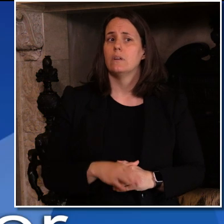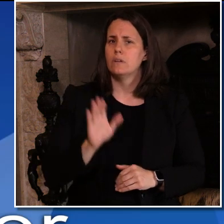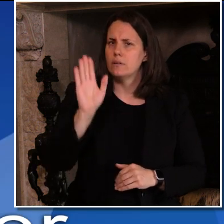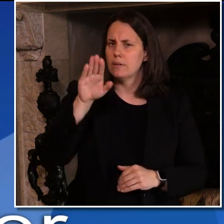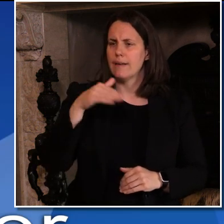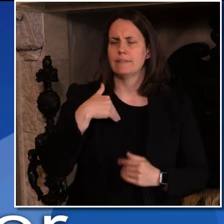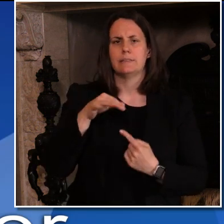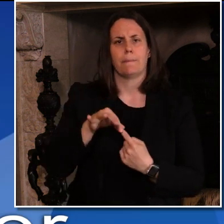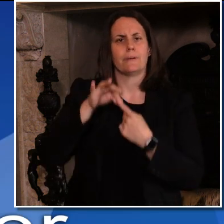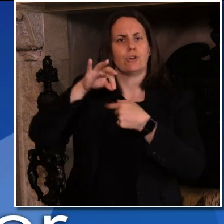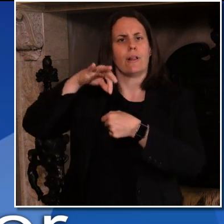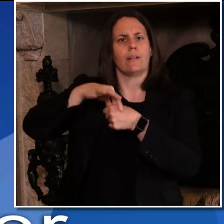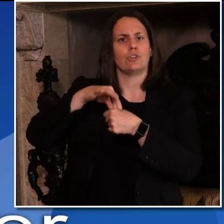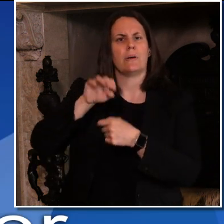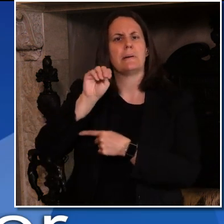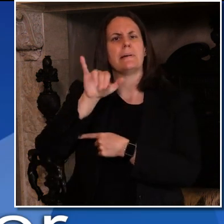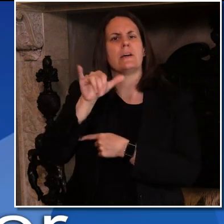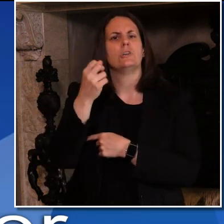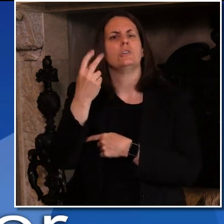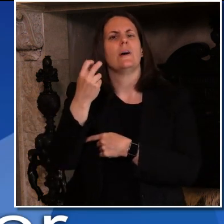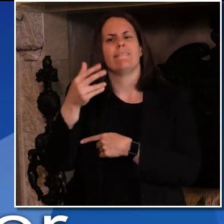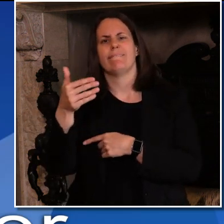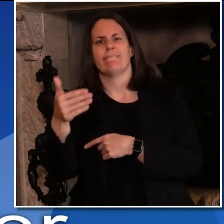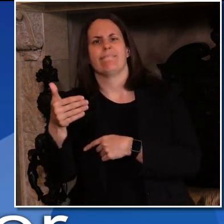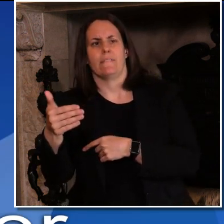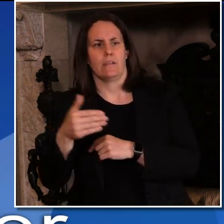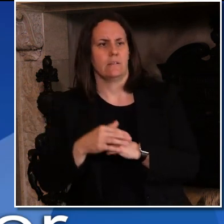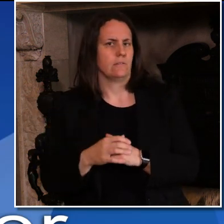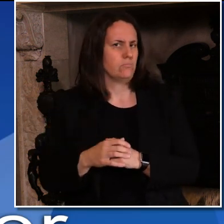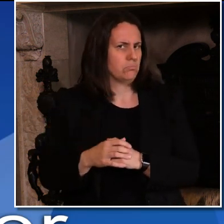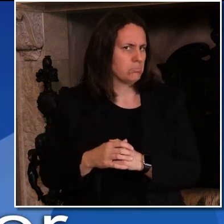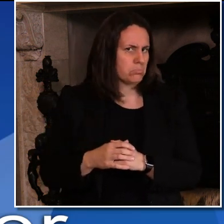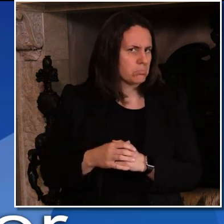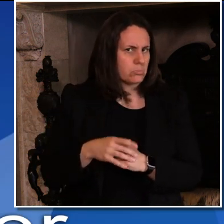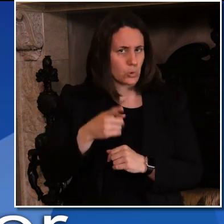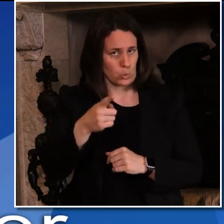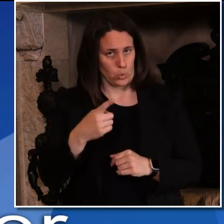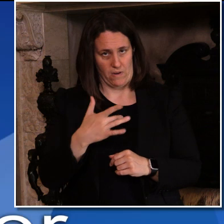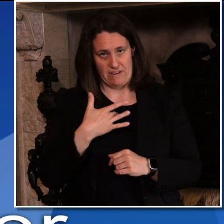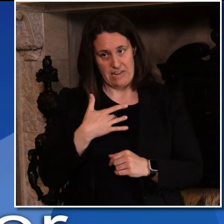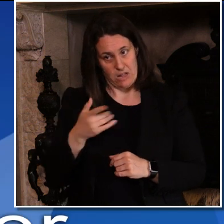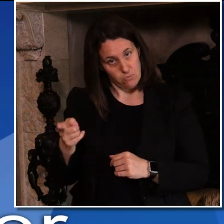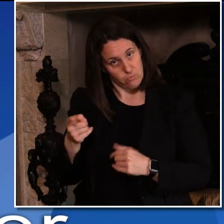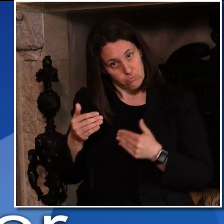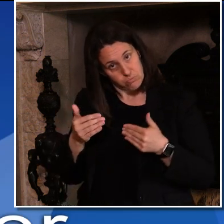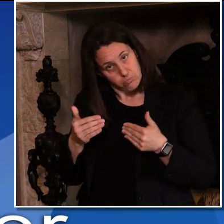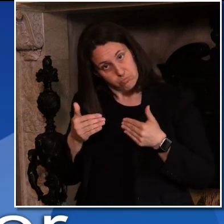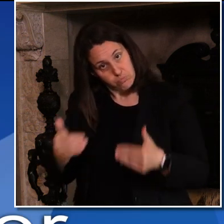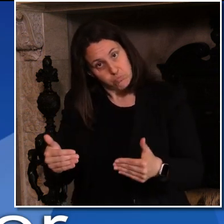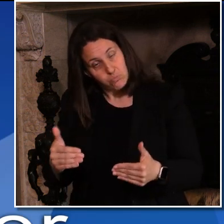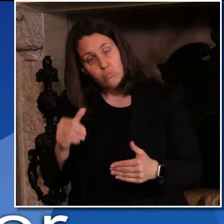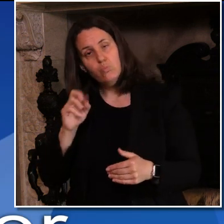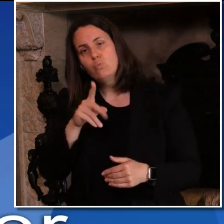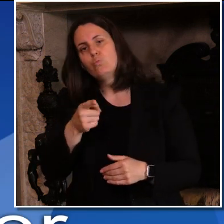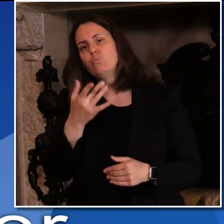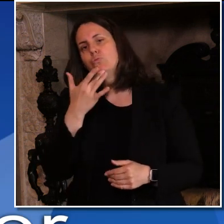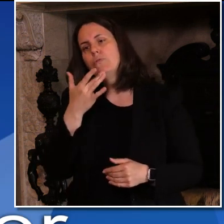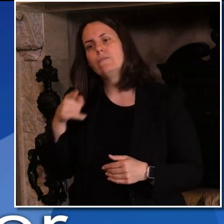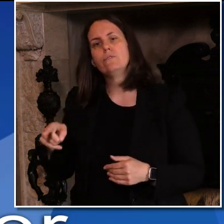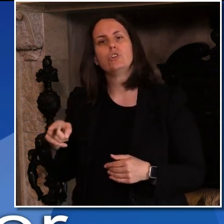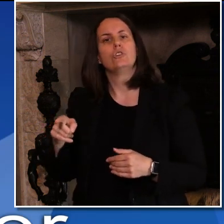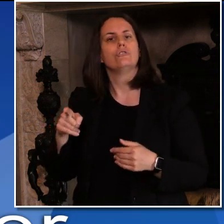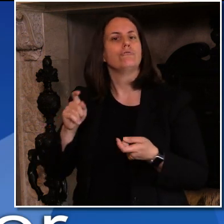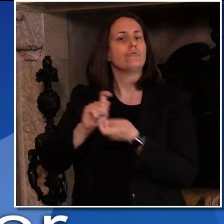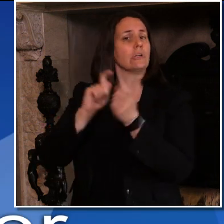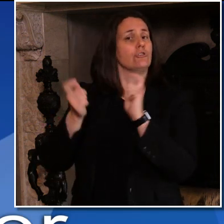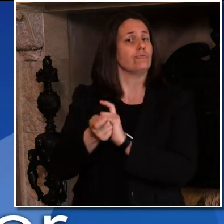you stand with your comfort level with having that as is? Will you push for any changes? And related to that,